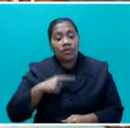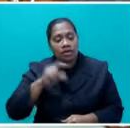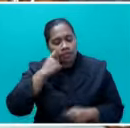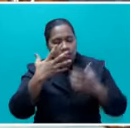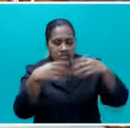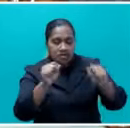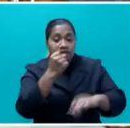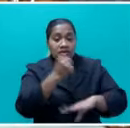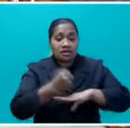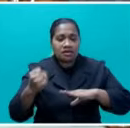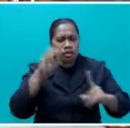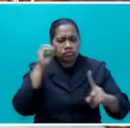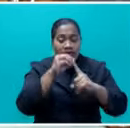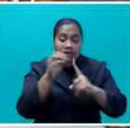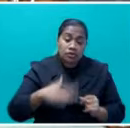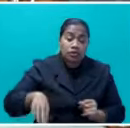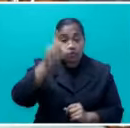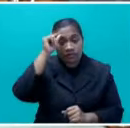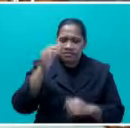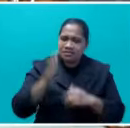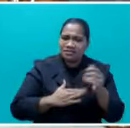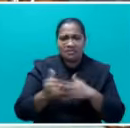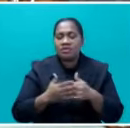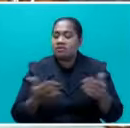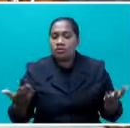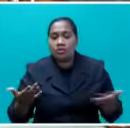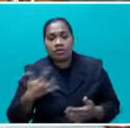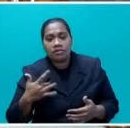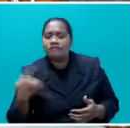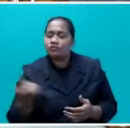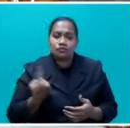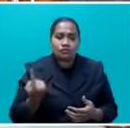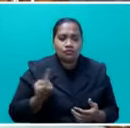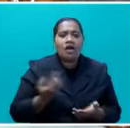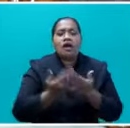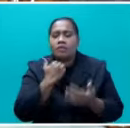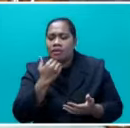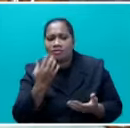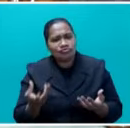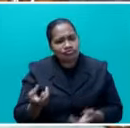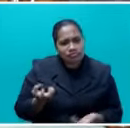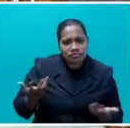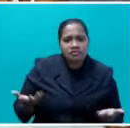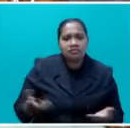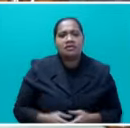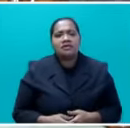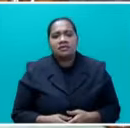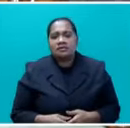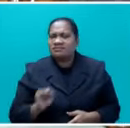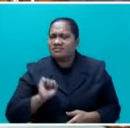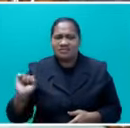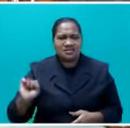government's objective that every Fijian, regardless of where they are, who they are, how much they earn, whatever their socioeconomic status